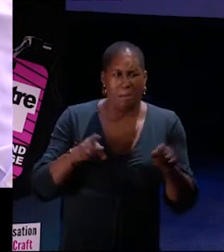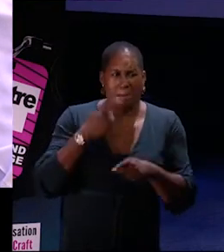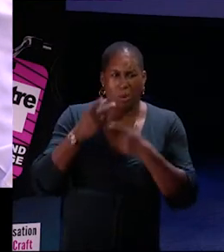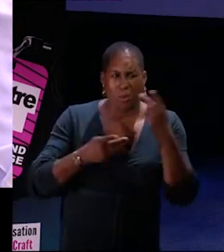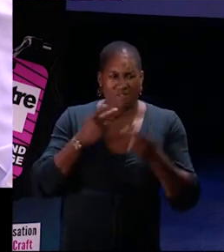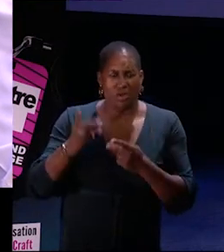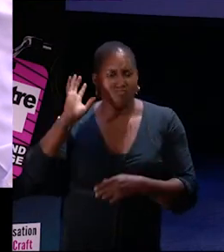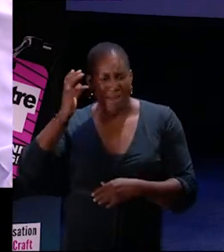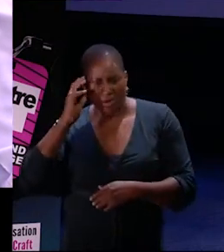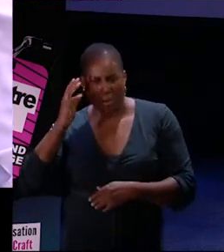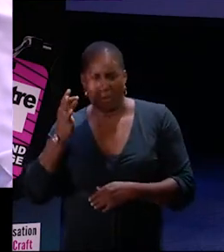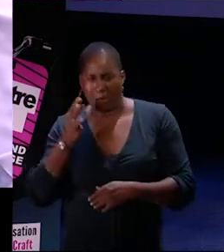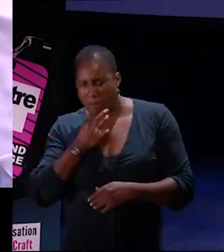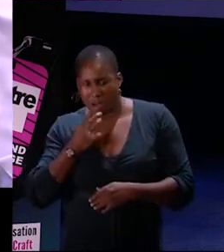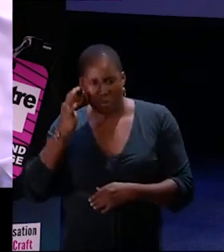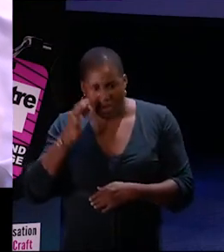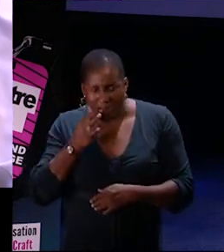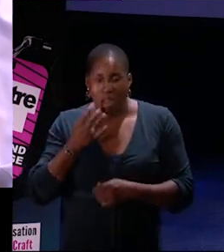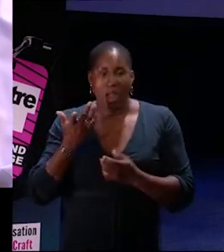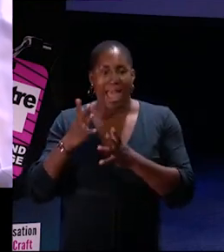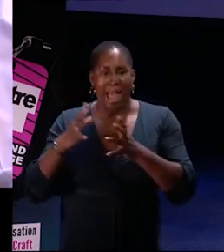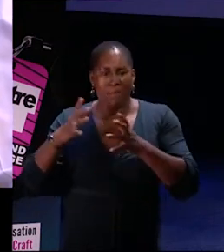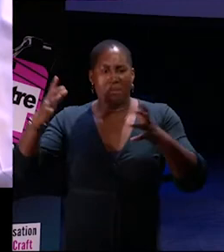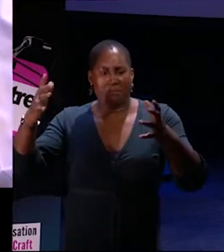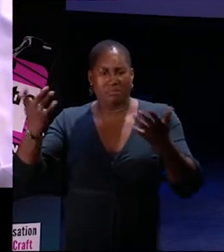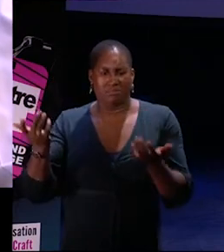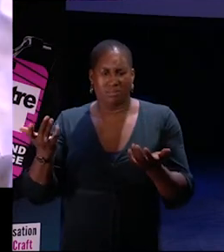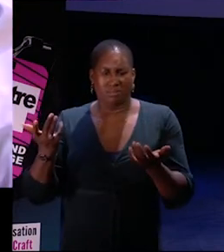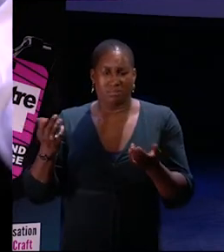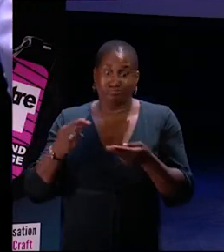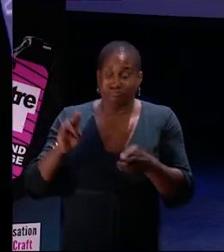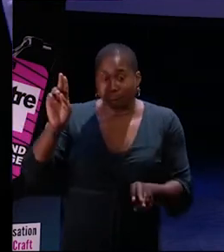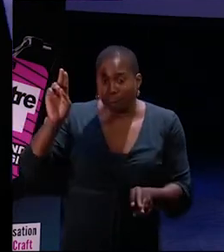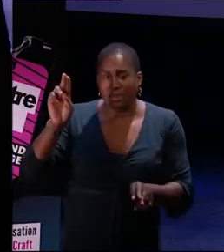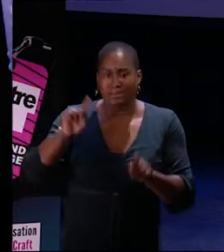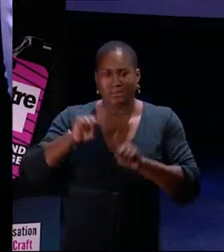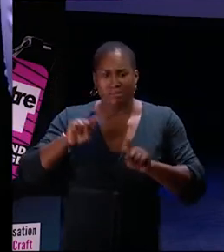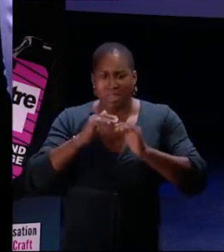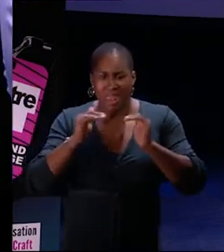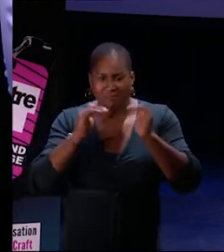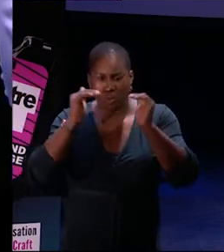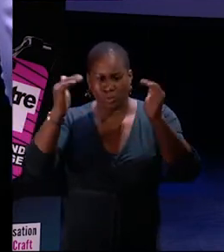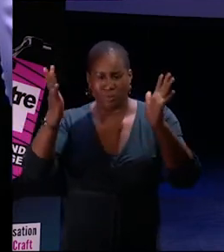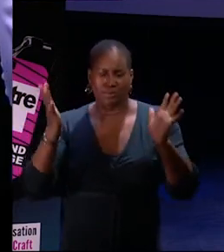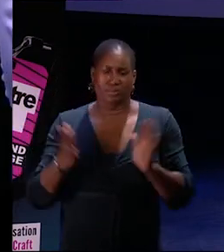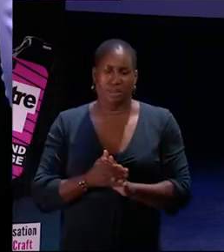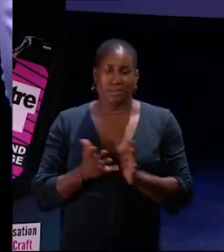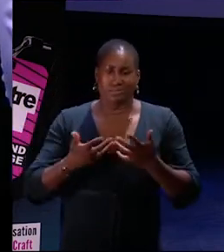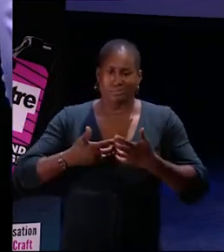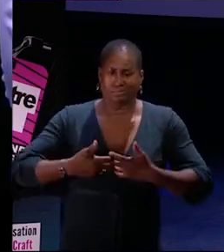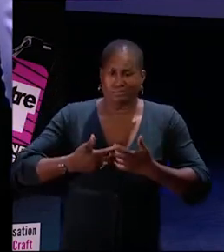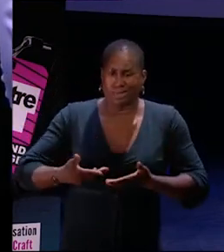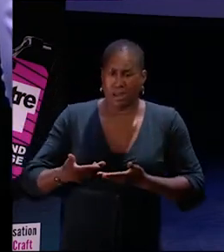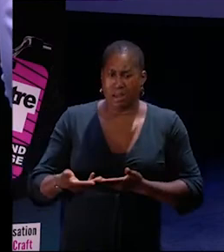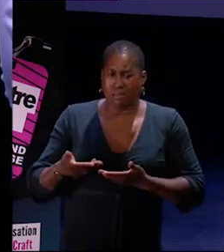has a radio mic. The amplification has gone up as well, level. It's just because the technology now